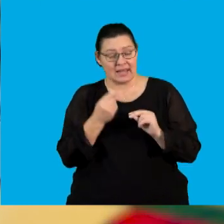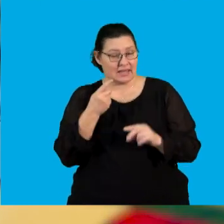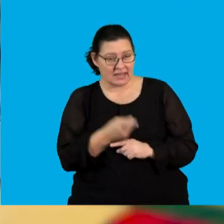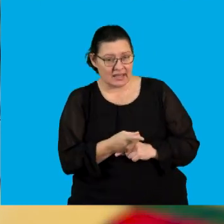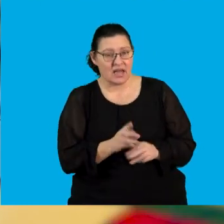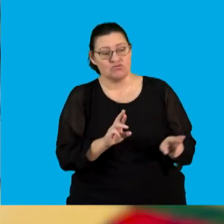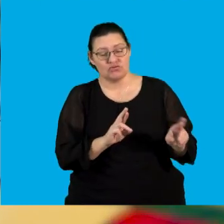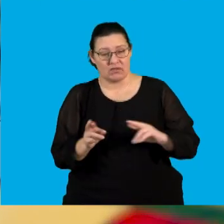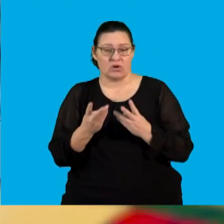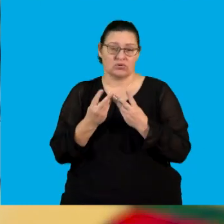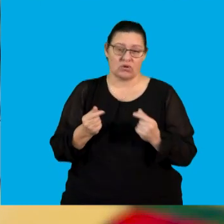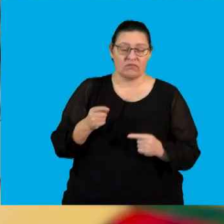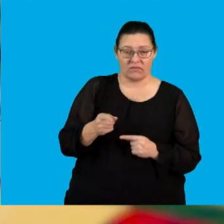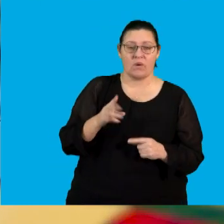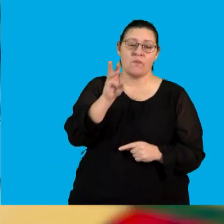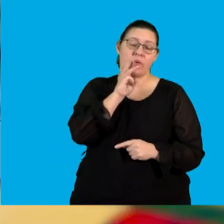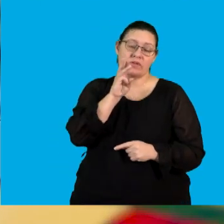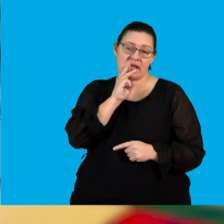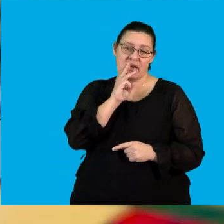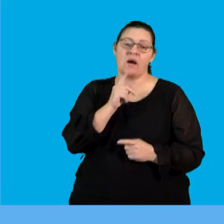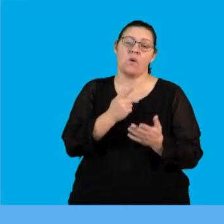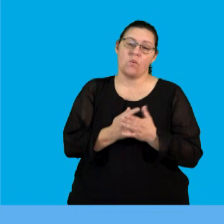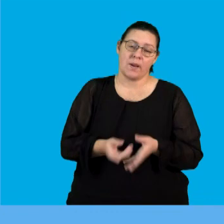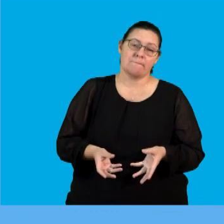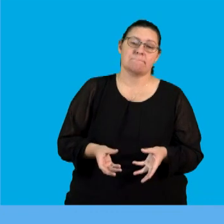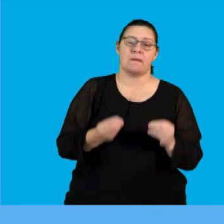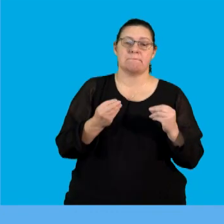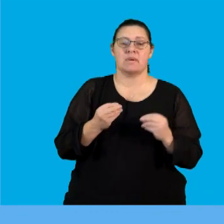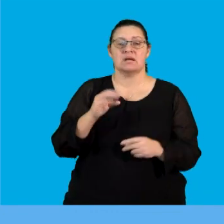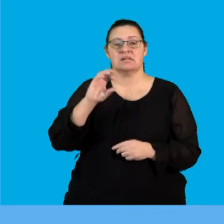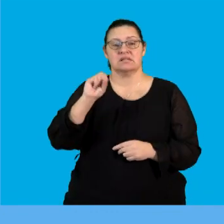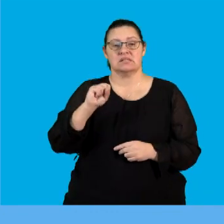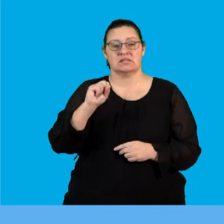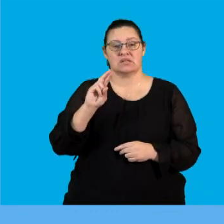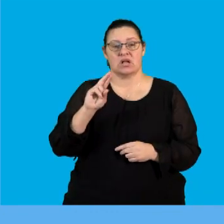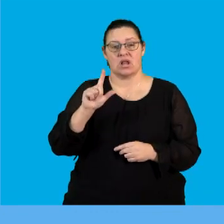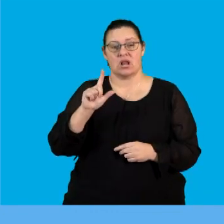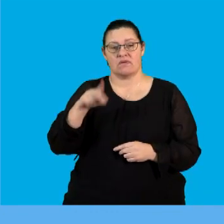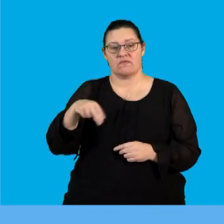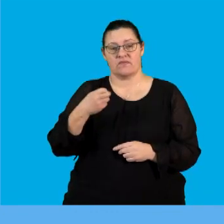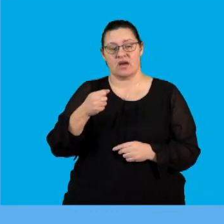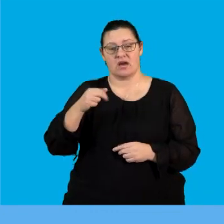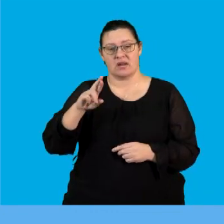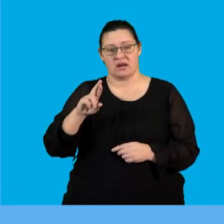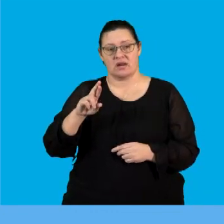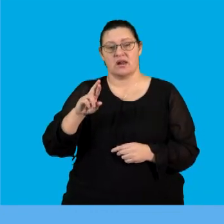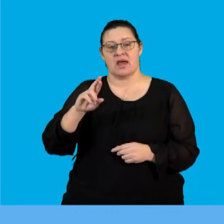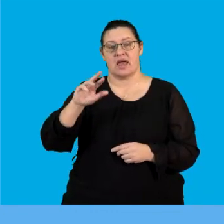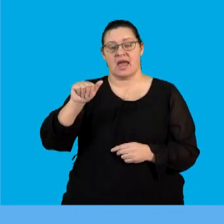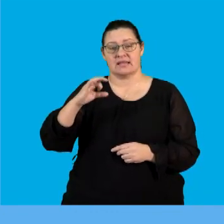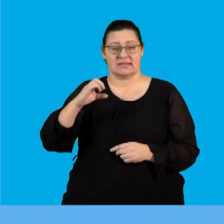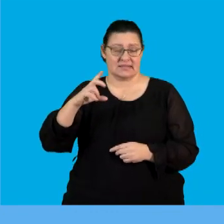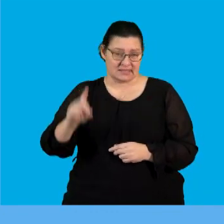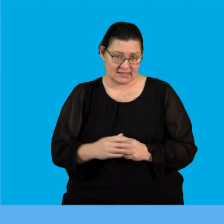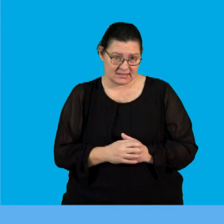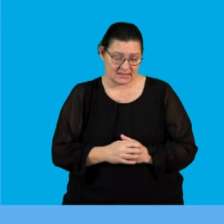non-metal oxide and reacting or dissolving that in water, we are getting our sulfurous acid. So when sulfur